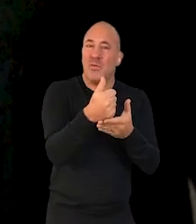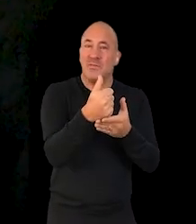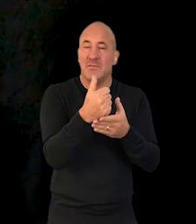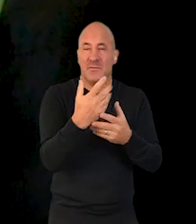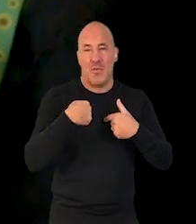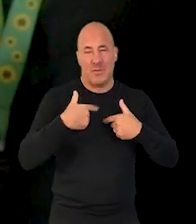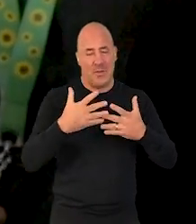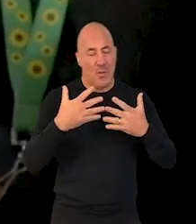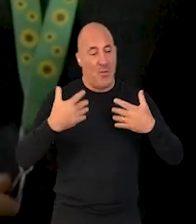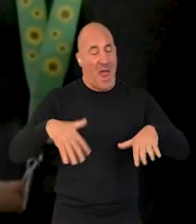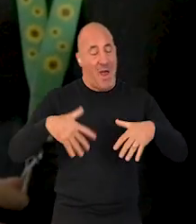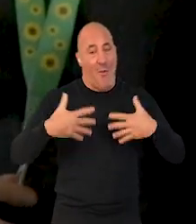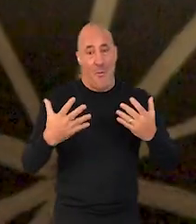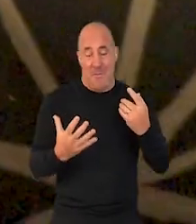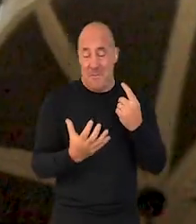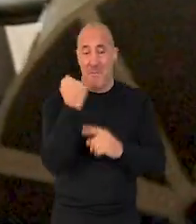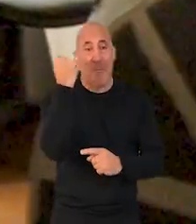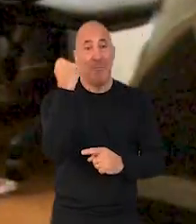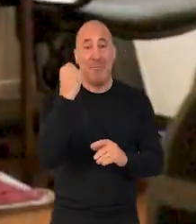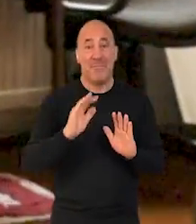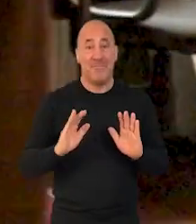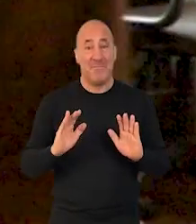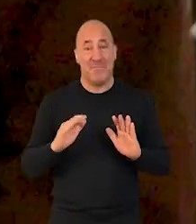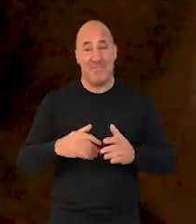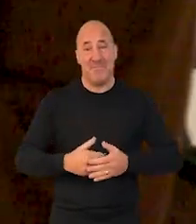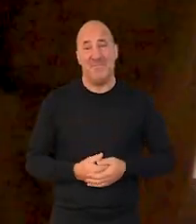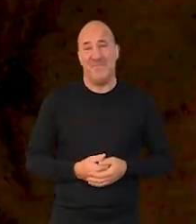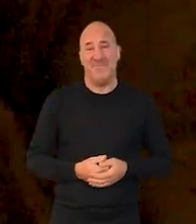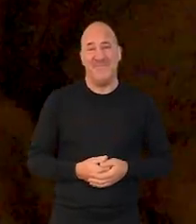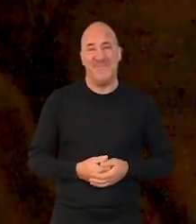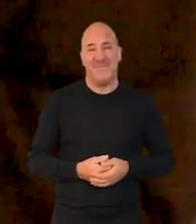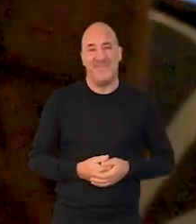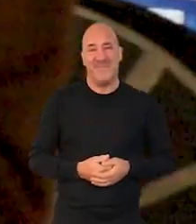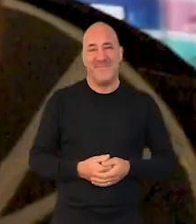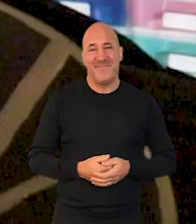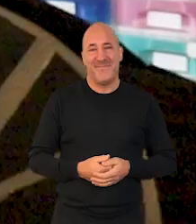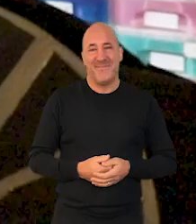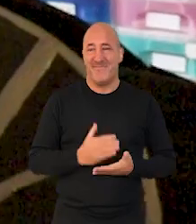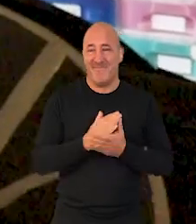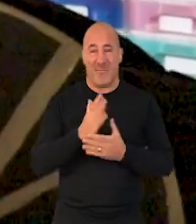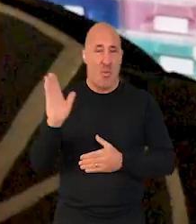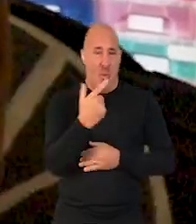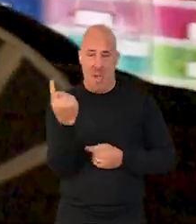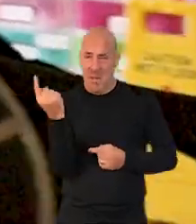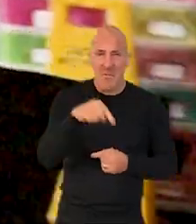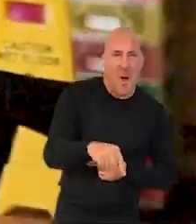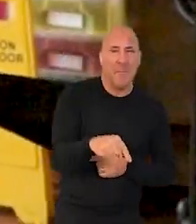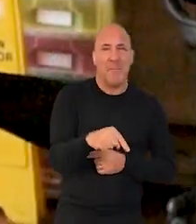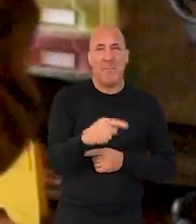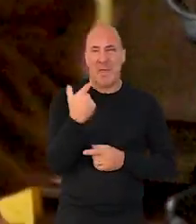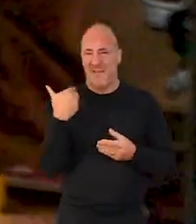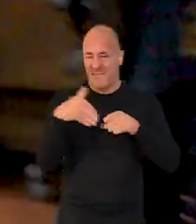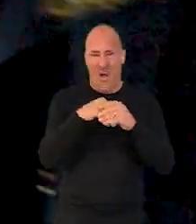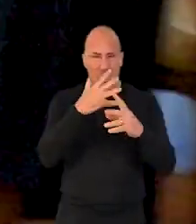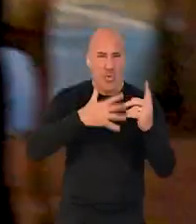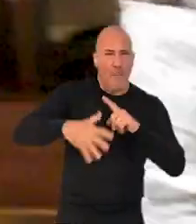with support. So to us that is a major achievement. It's a massive thing for everybody to be